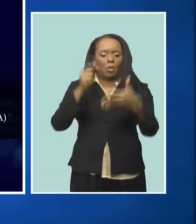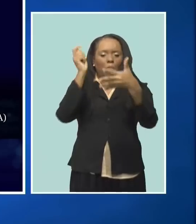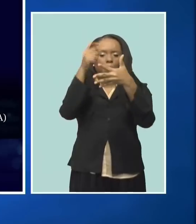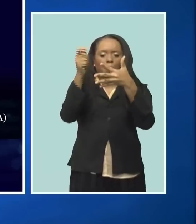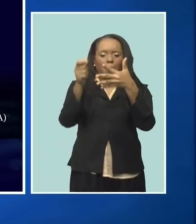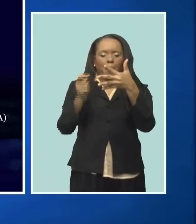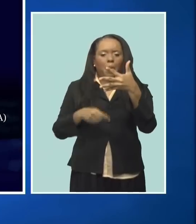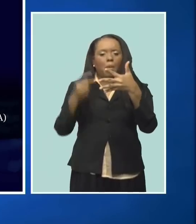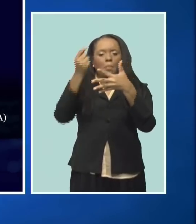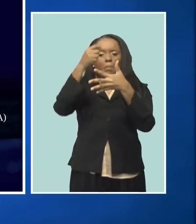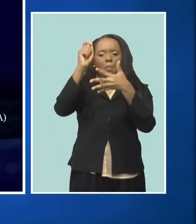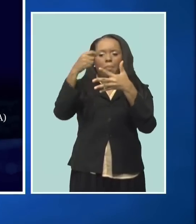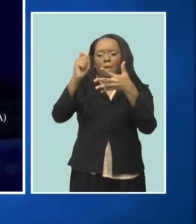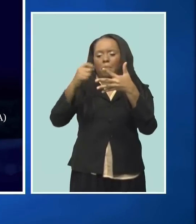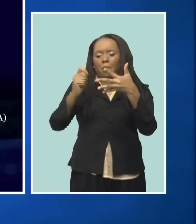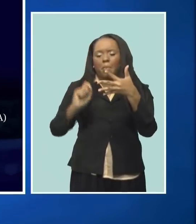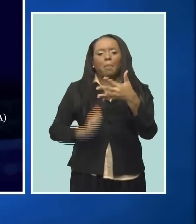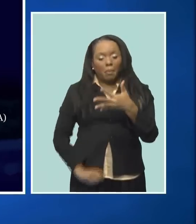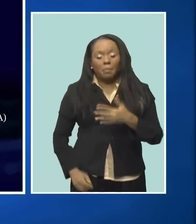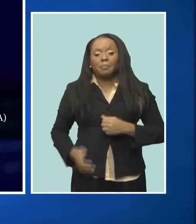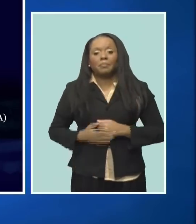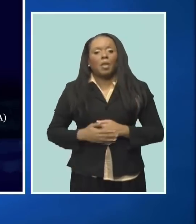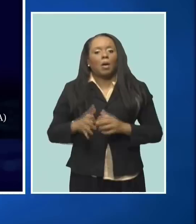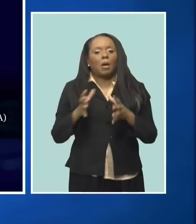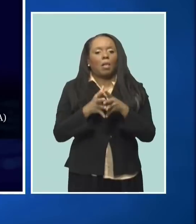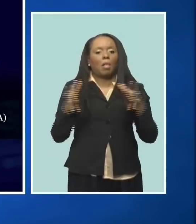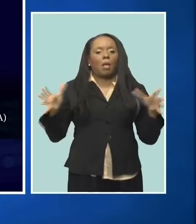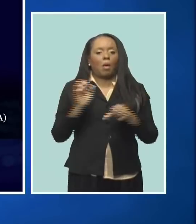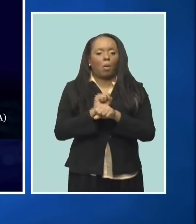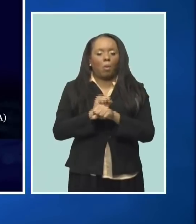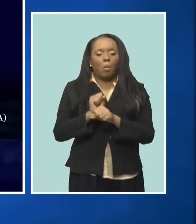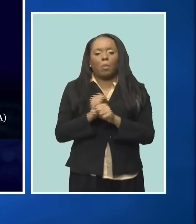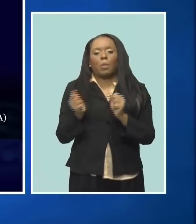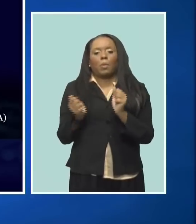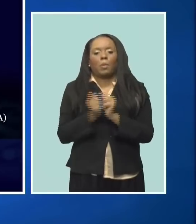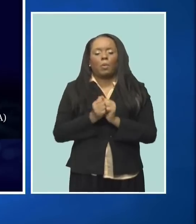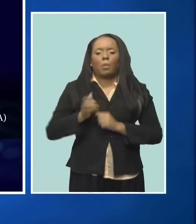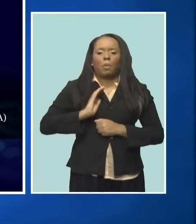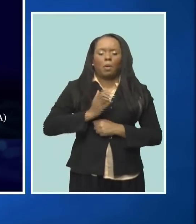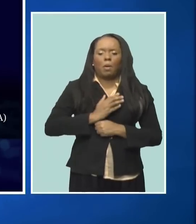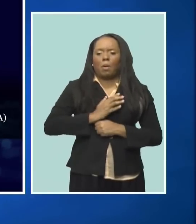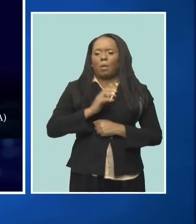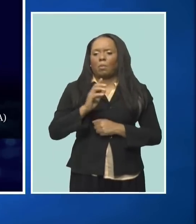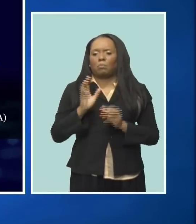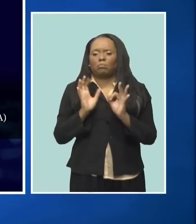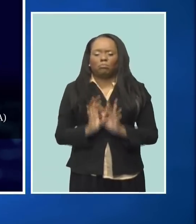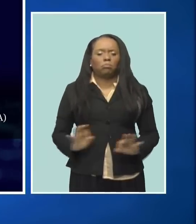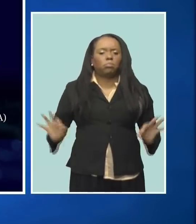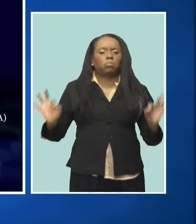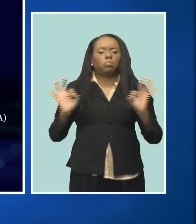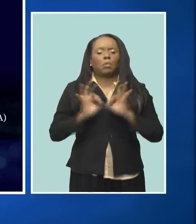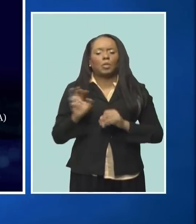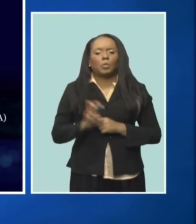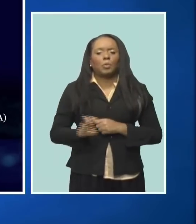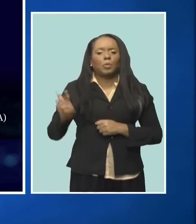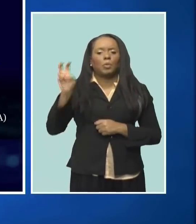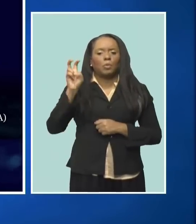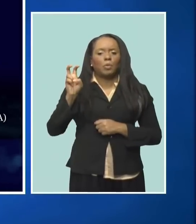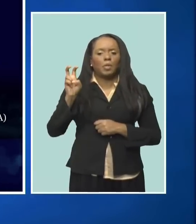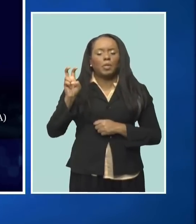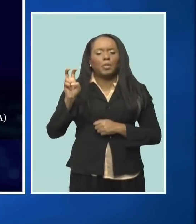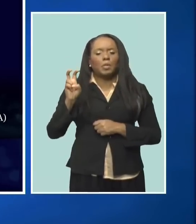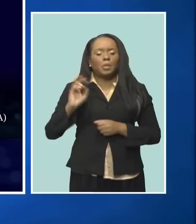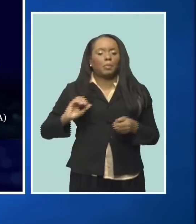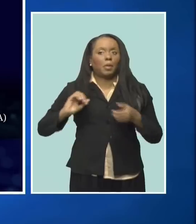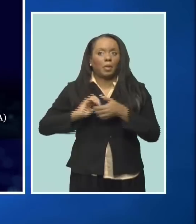have been possible without the extensive work done by our invaluable and key tourism partner, the Barbados Tourism